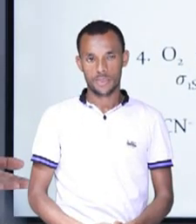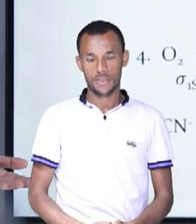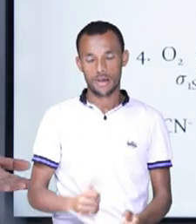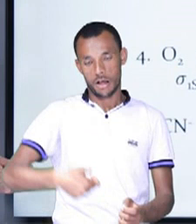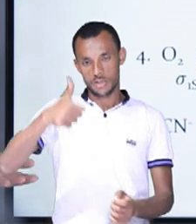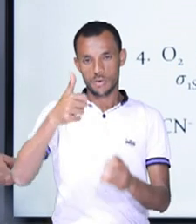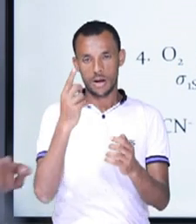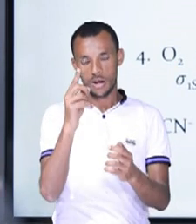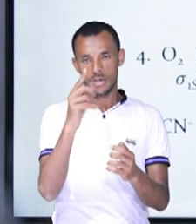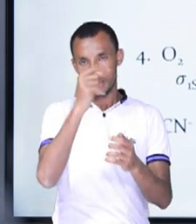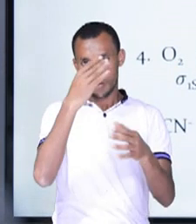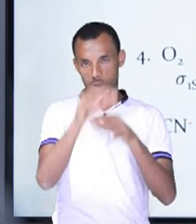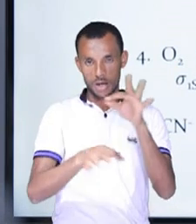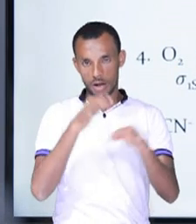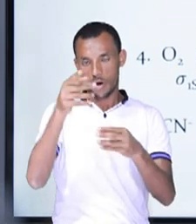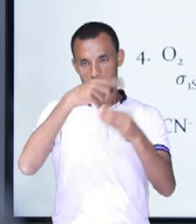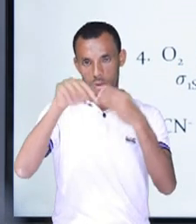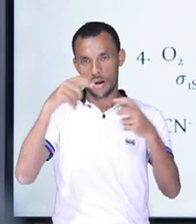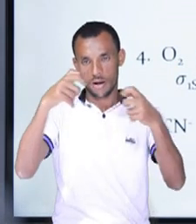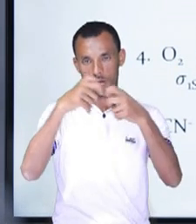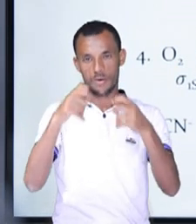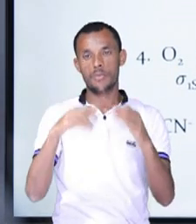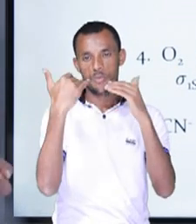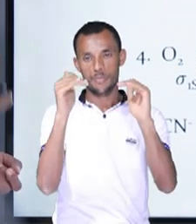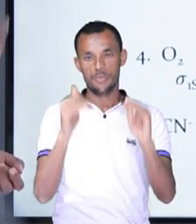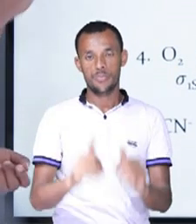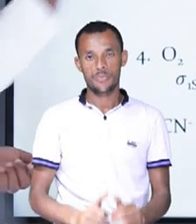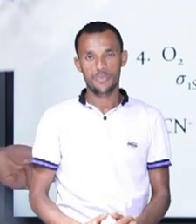The other one is the molecular orbital electron configuration.